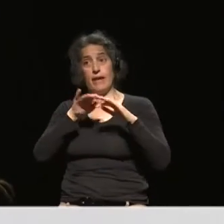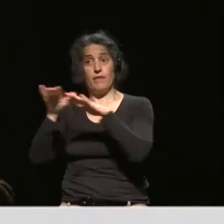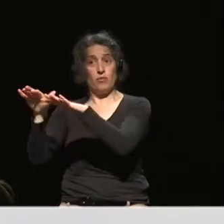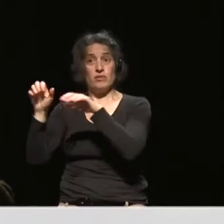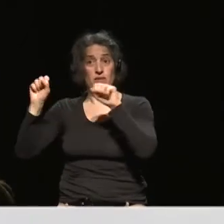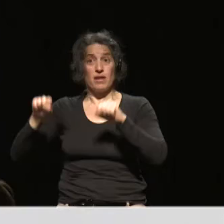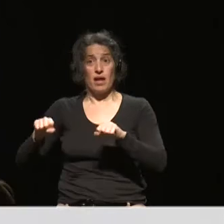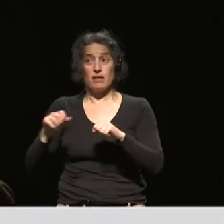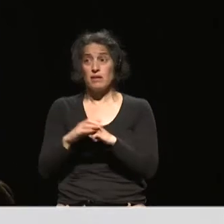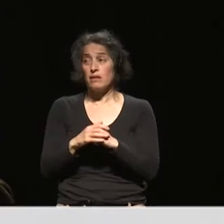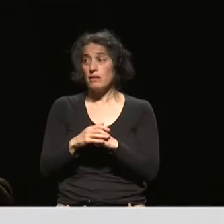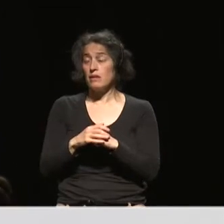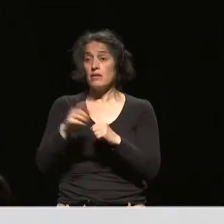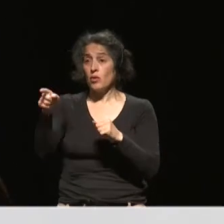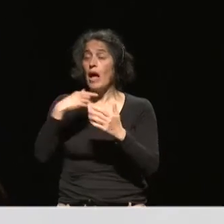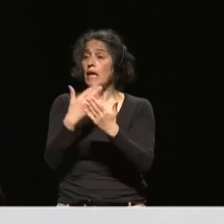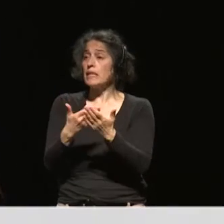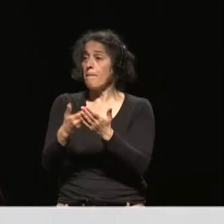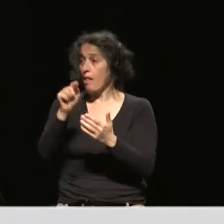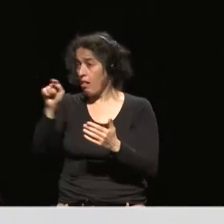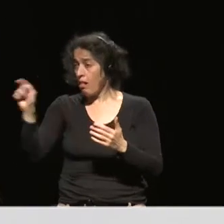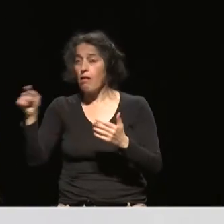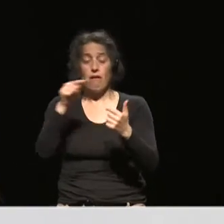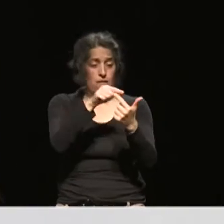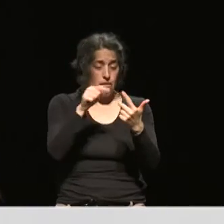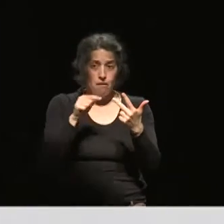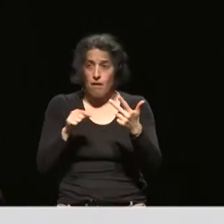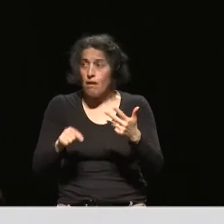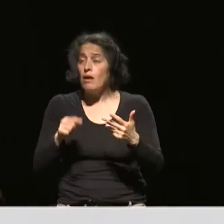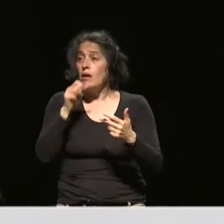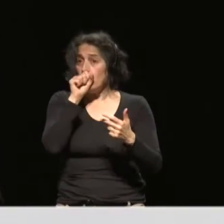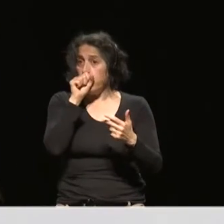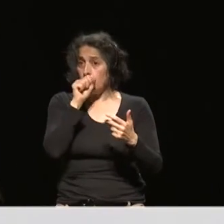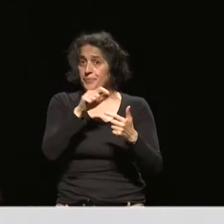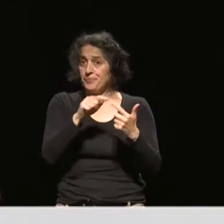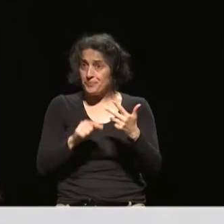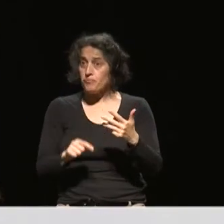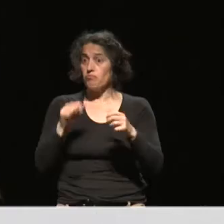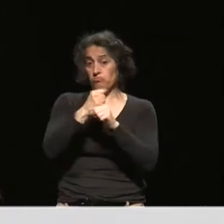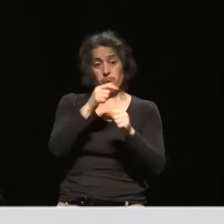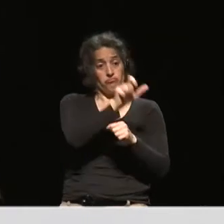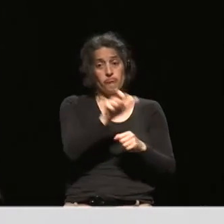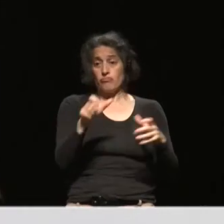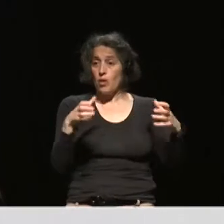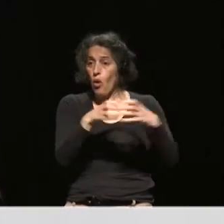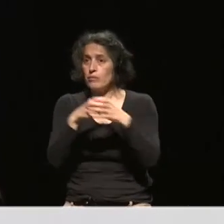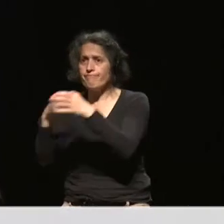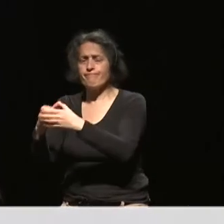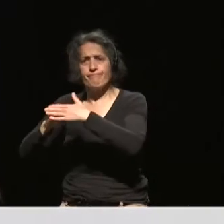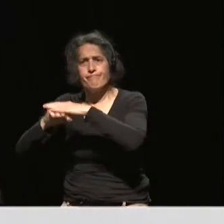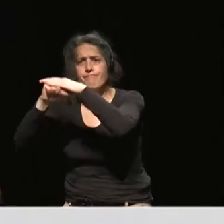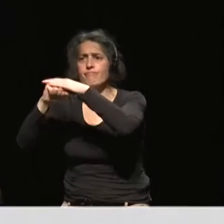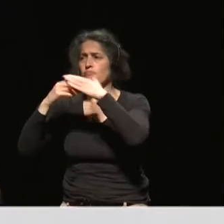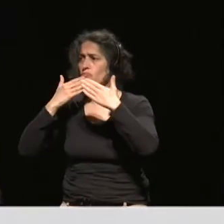us many concrete examples of what it means in the field. I think that, as I said